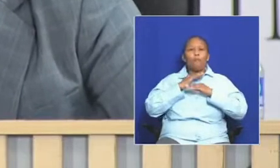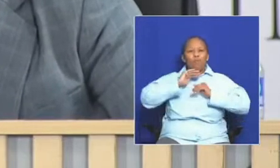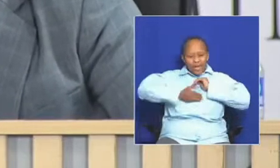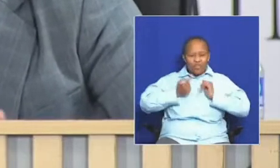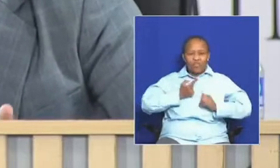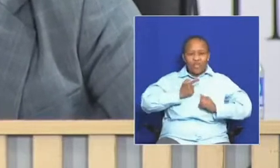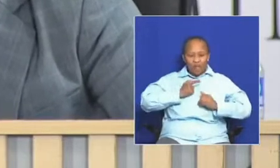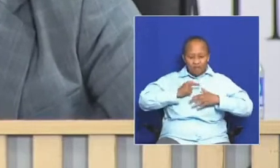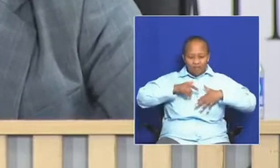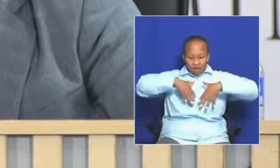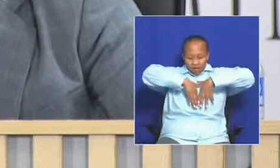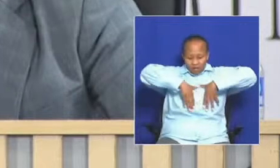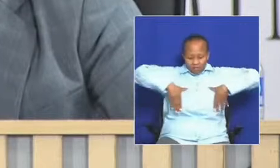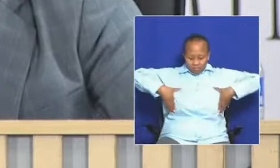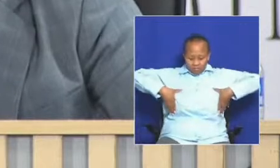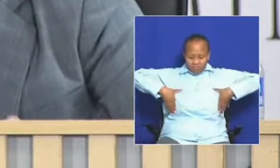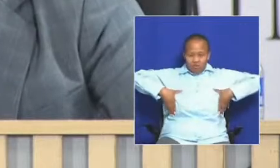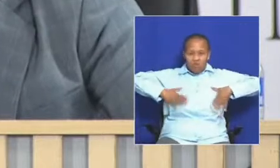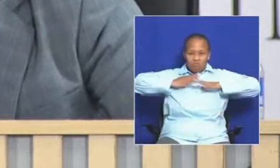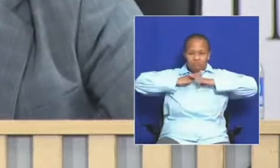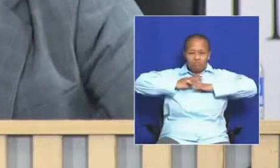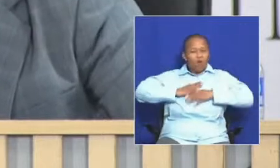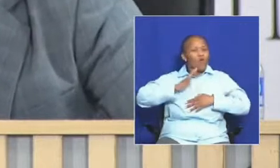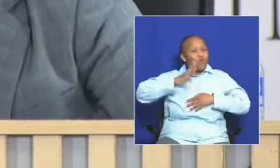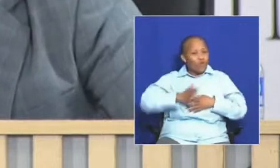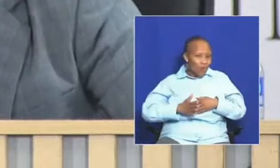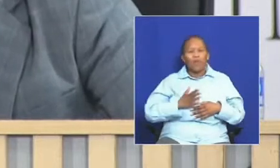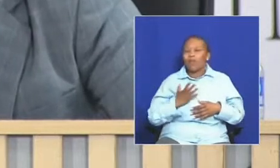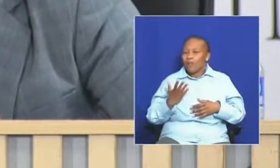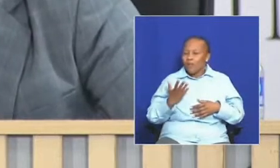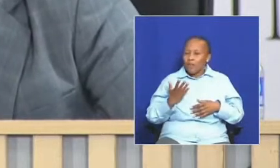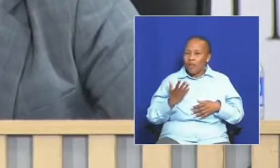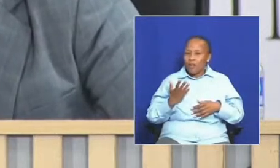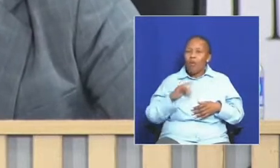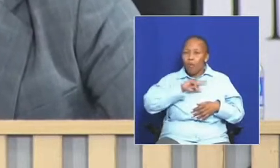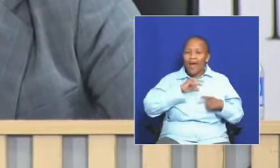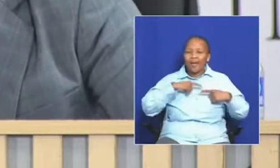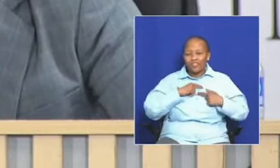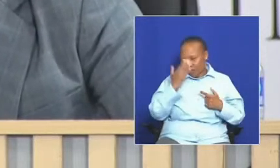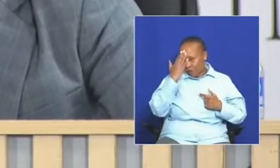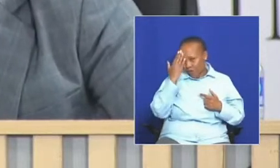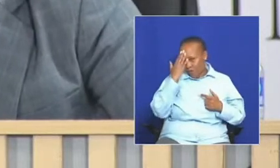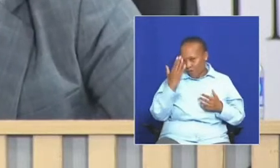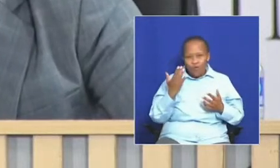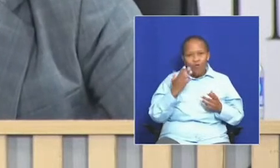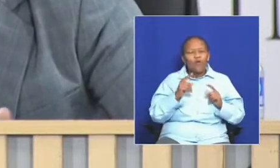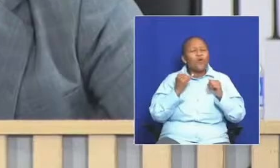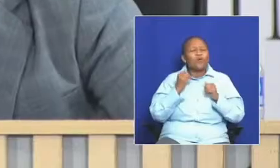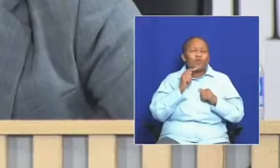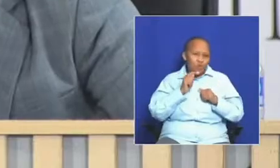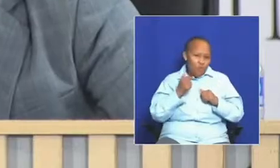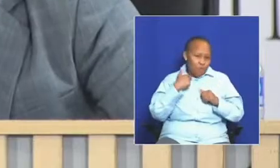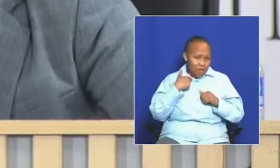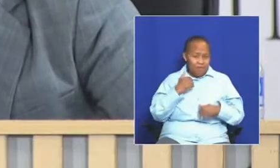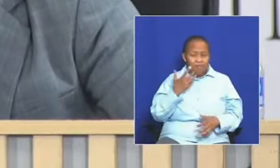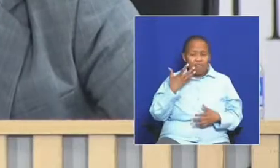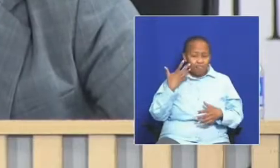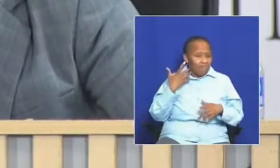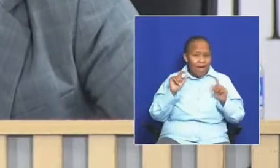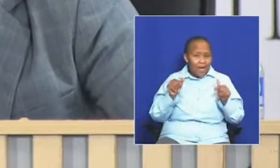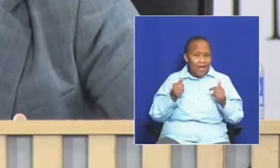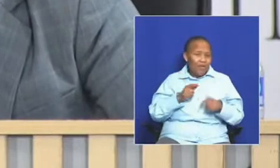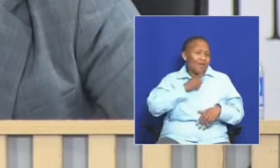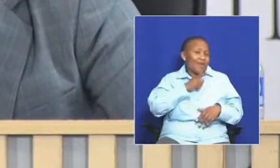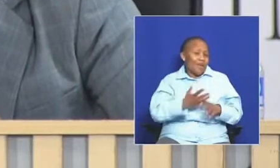by the time they charge me that this is what they have been charged with. But before that, I wouldn't know. So I cannot tell you now, as I sit here, that this is what they